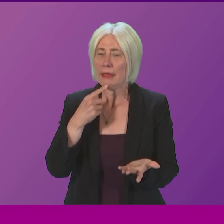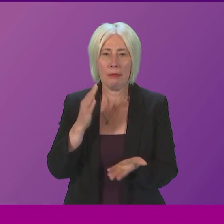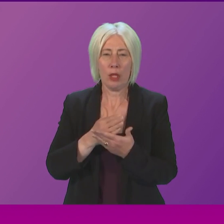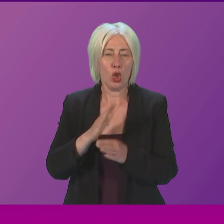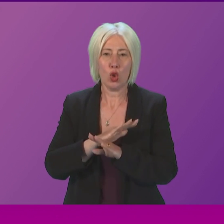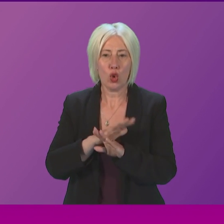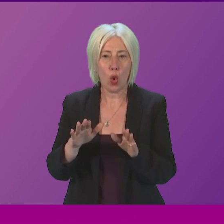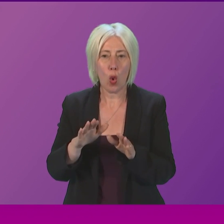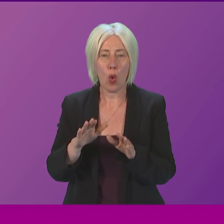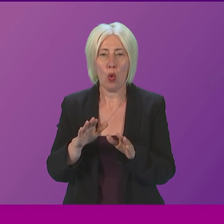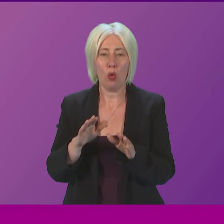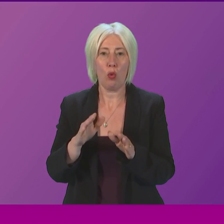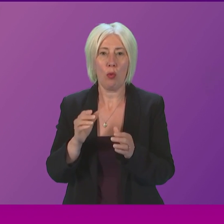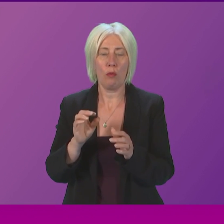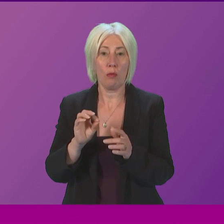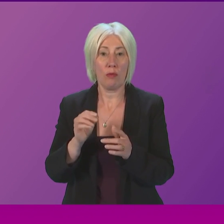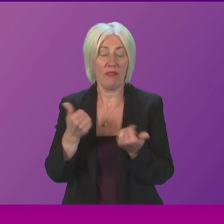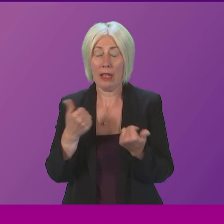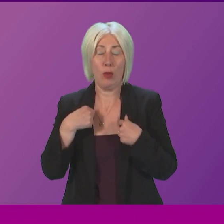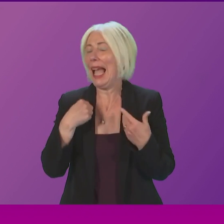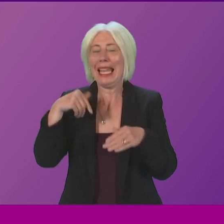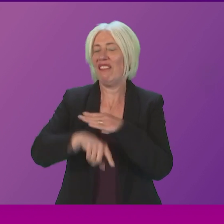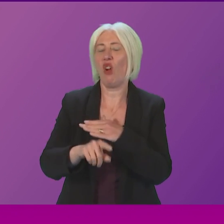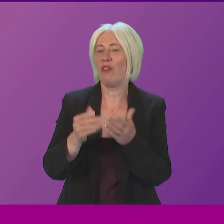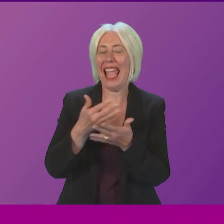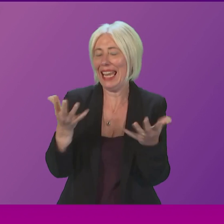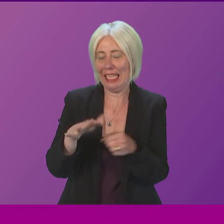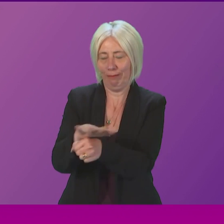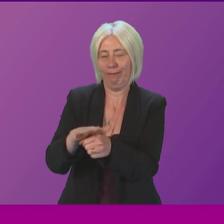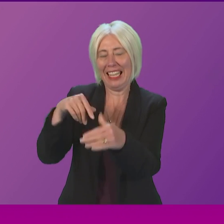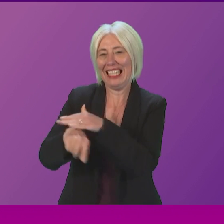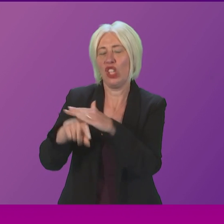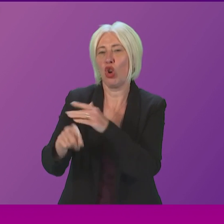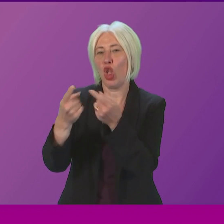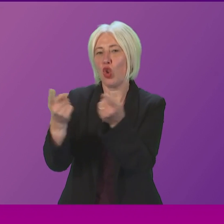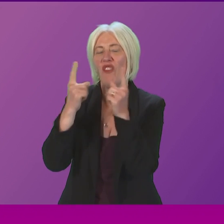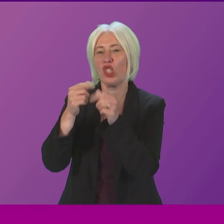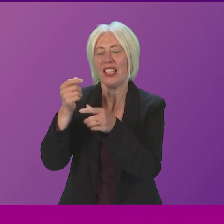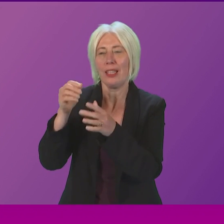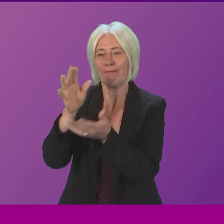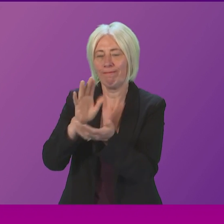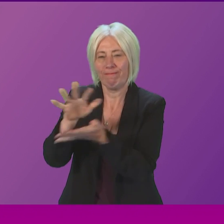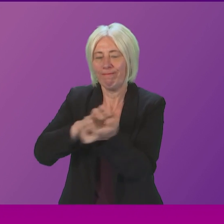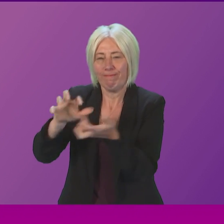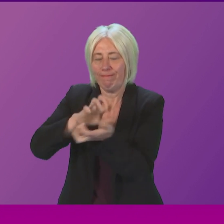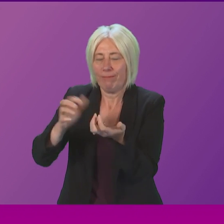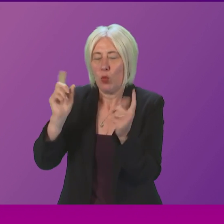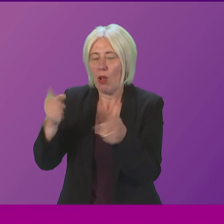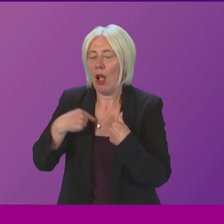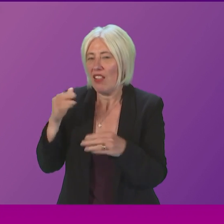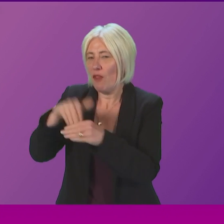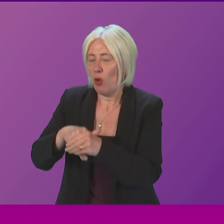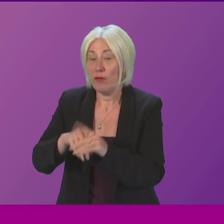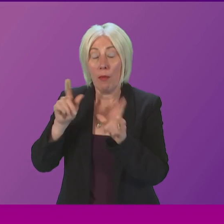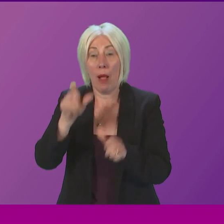no locus to involve itself in the internal disputes. But can I ask the First Minister that, as we know, that it's those who work